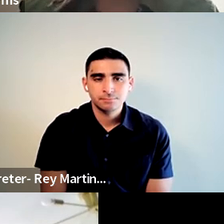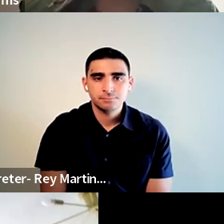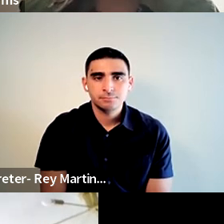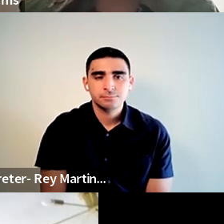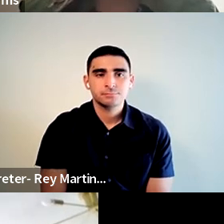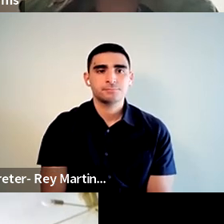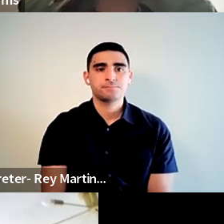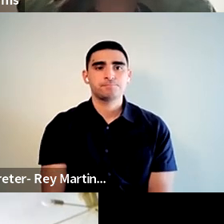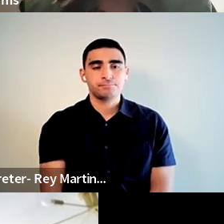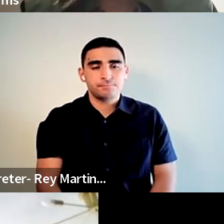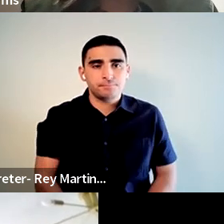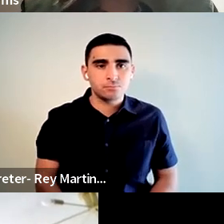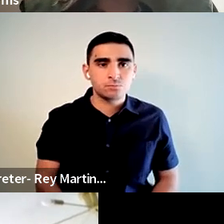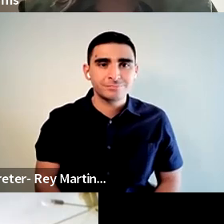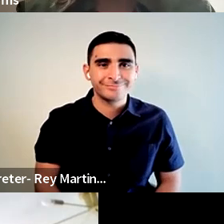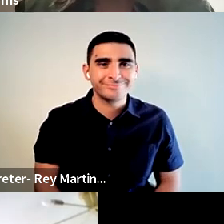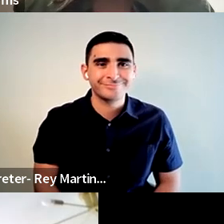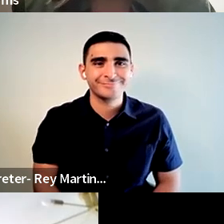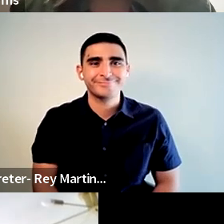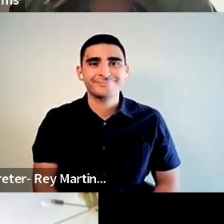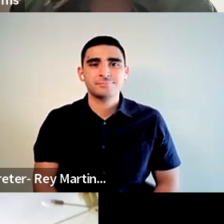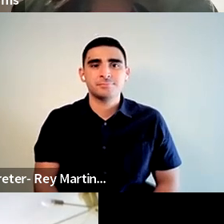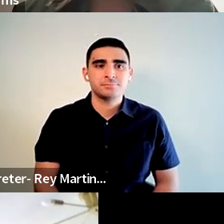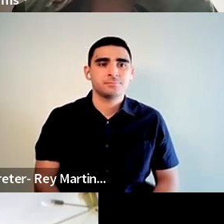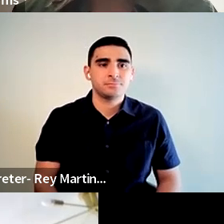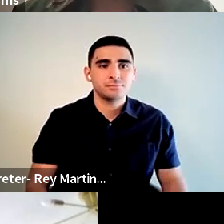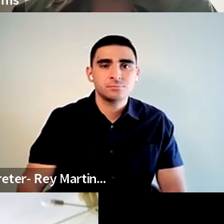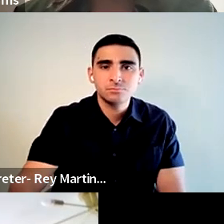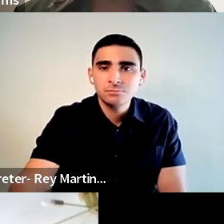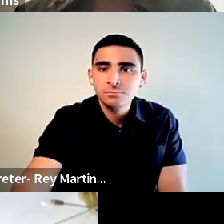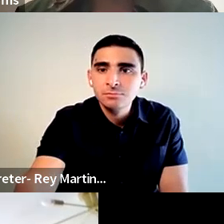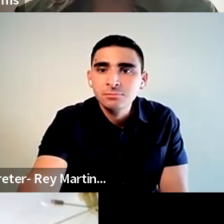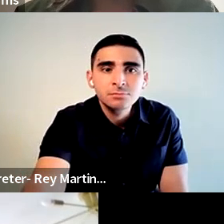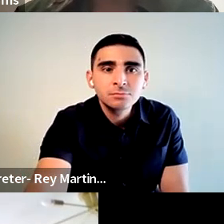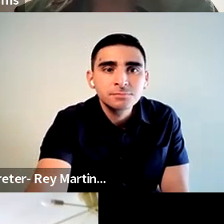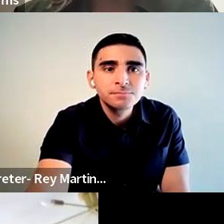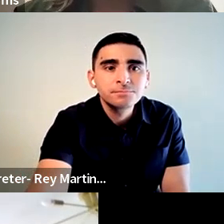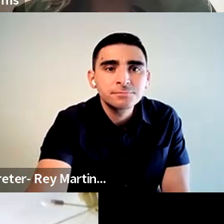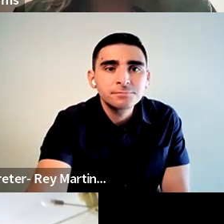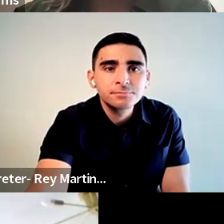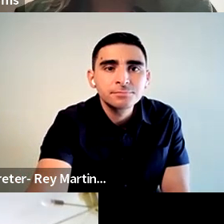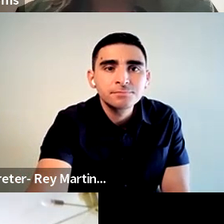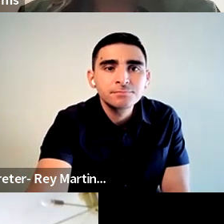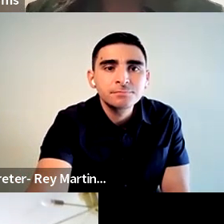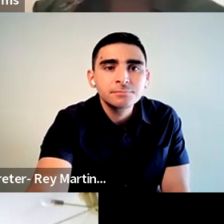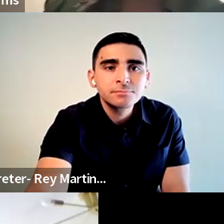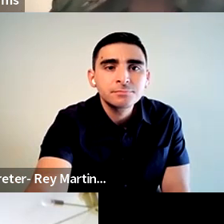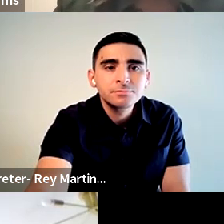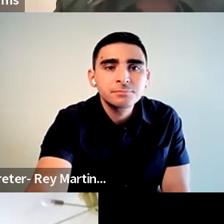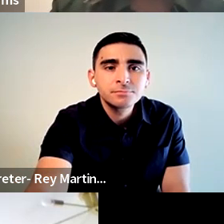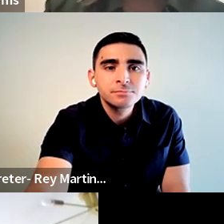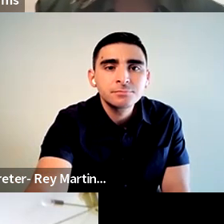Great. Welcome, everybody. Thank you so much for all the work that you've done over the last week